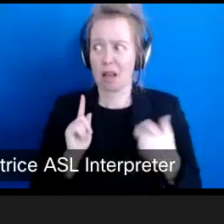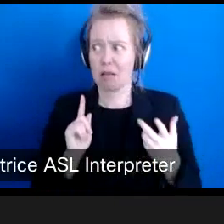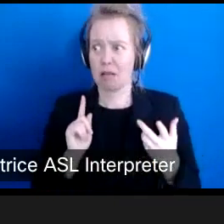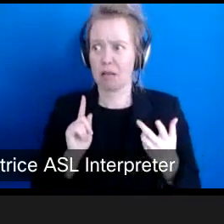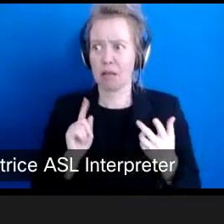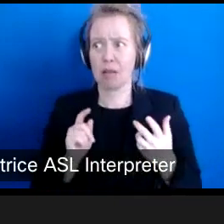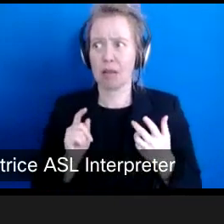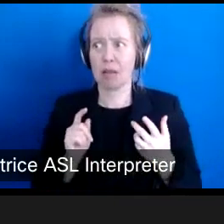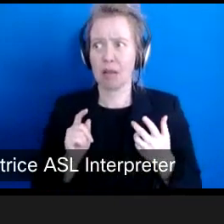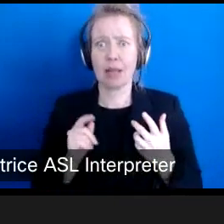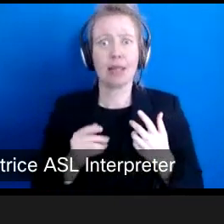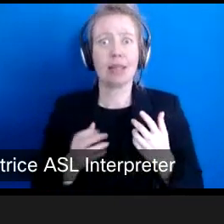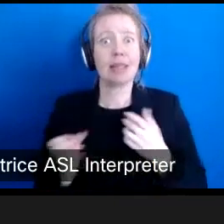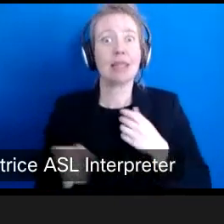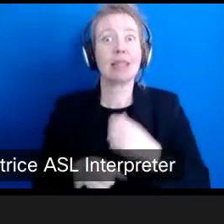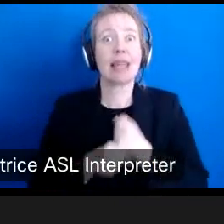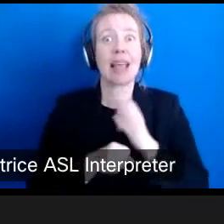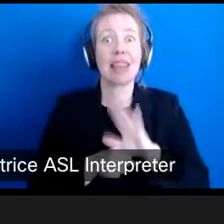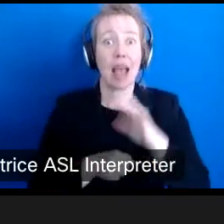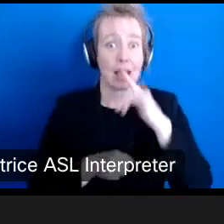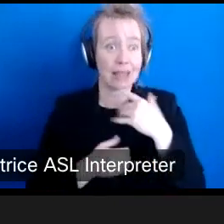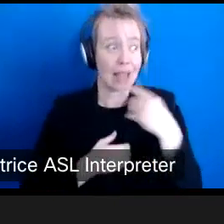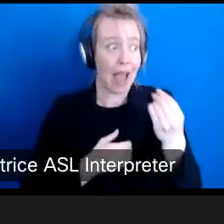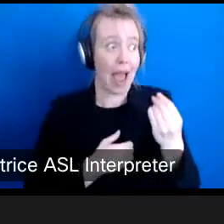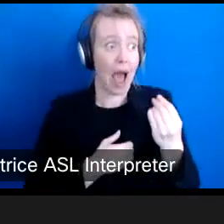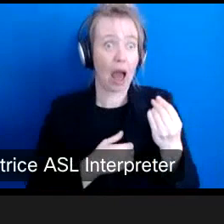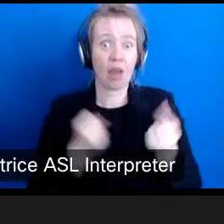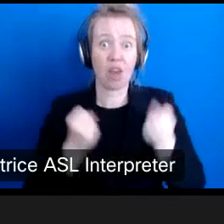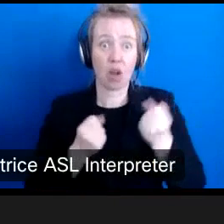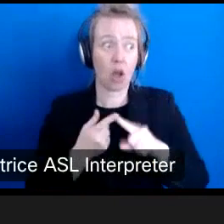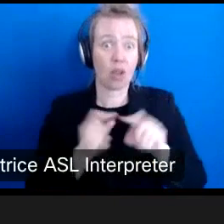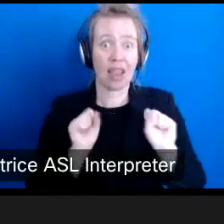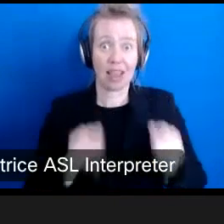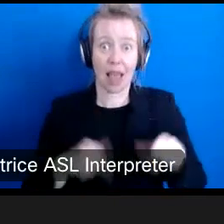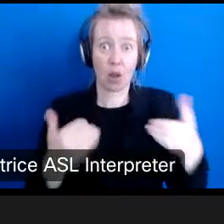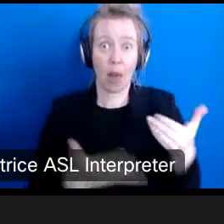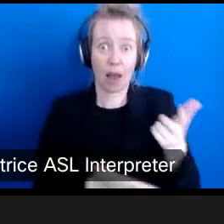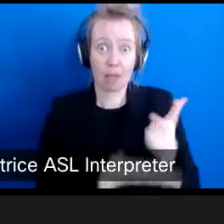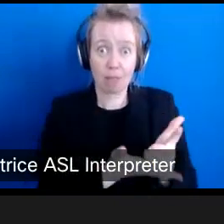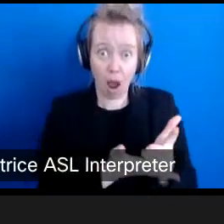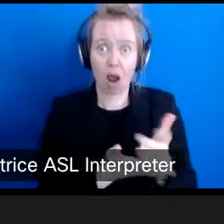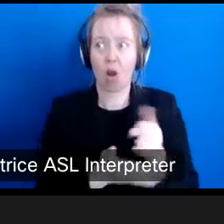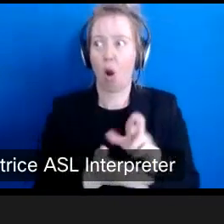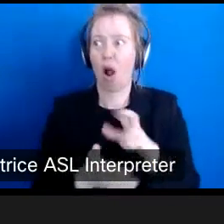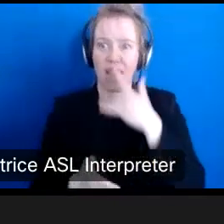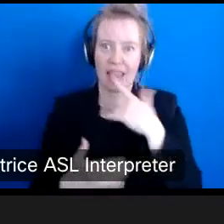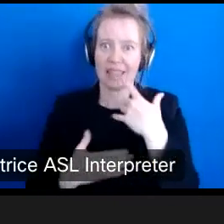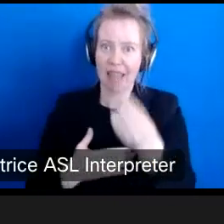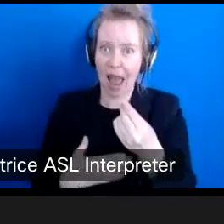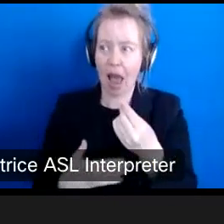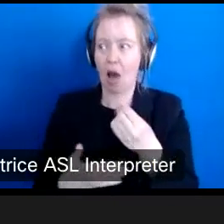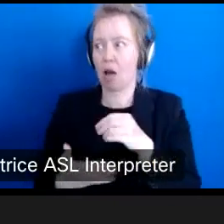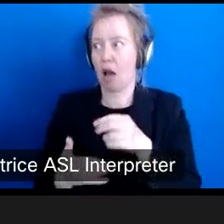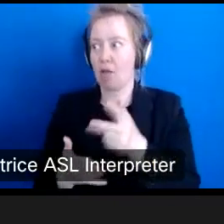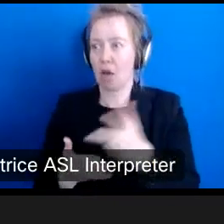get their kids out of a car and park, or get their groceries out of a car and park. In the meantime, adjacent to the school is a DPR parking lot